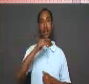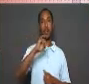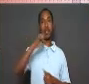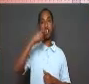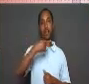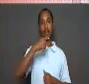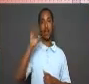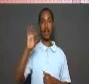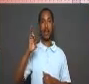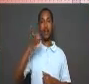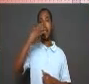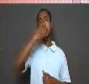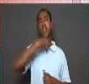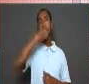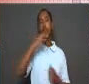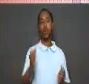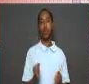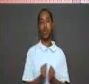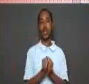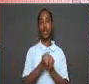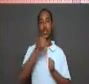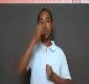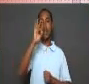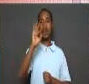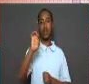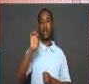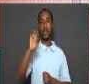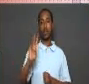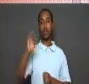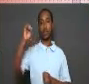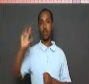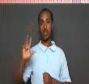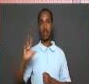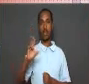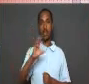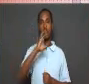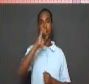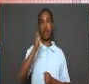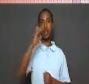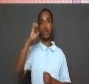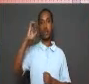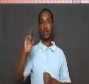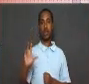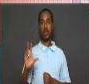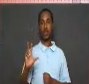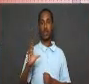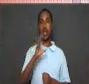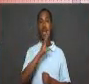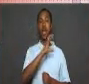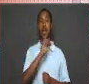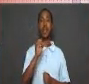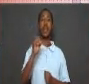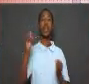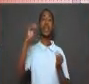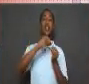heated with hematite and limestone in a furnace to increase the purity to